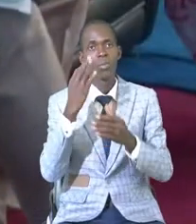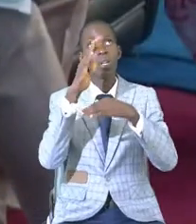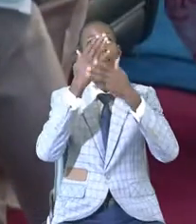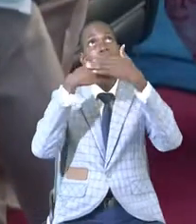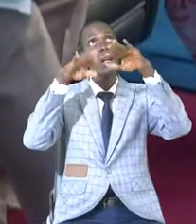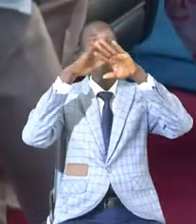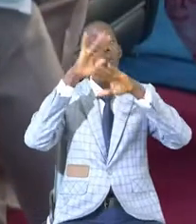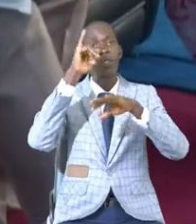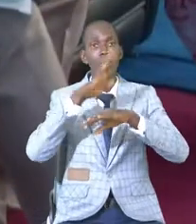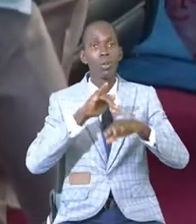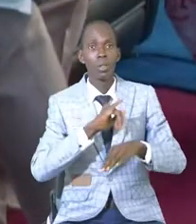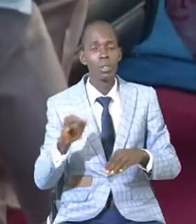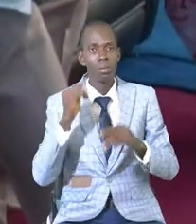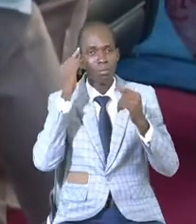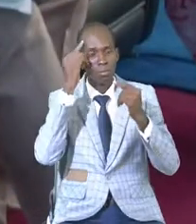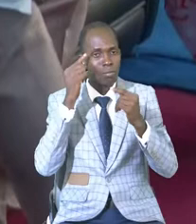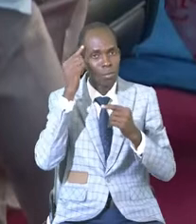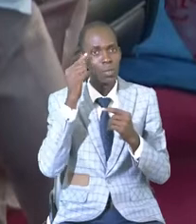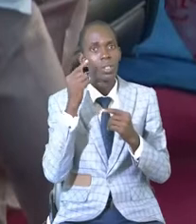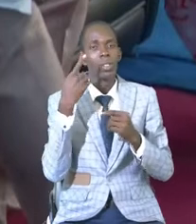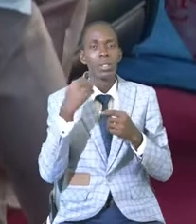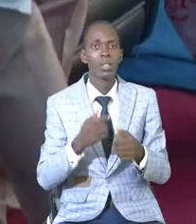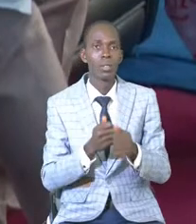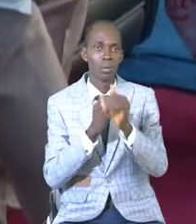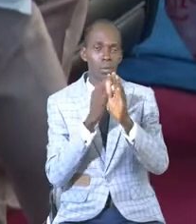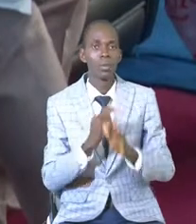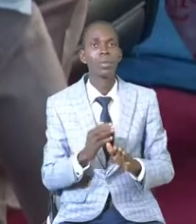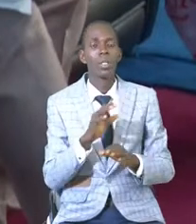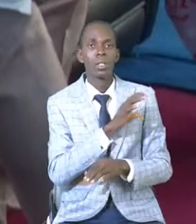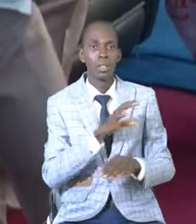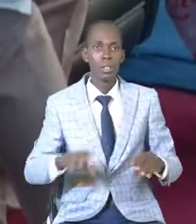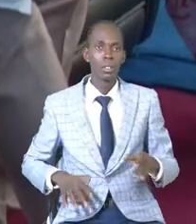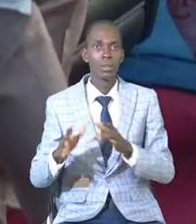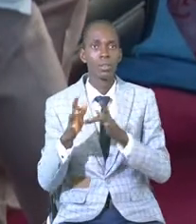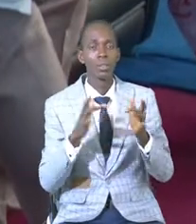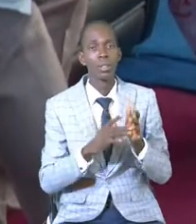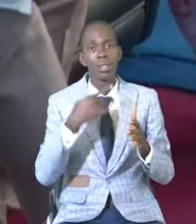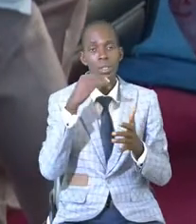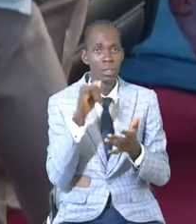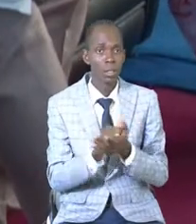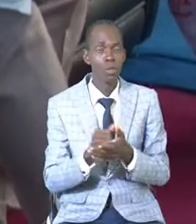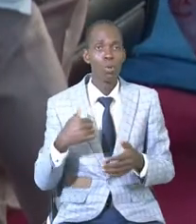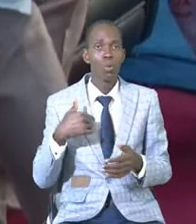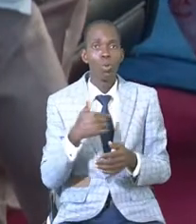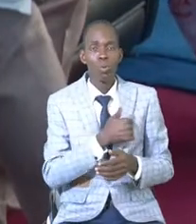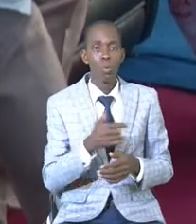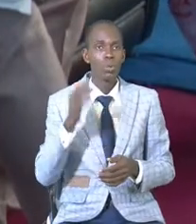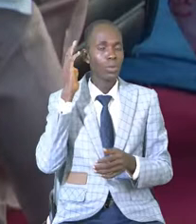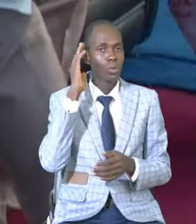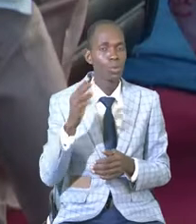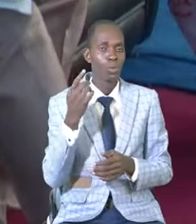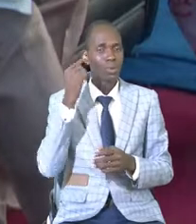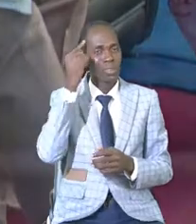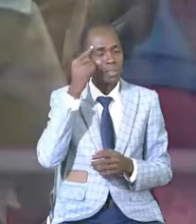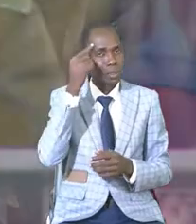apostle and the high priest of our profession, Christ Jesus. He says, we should consider him. It says